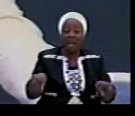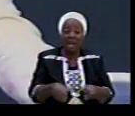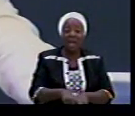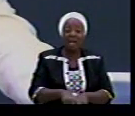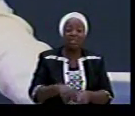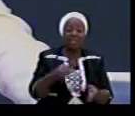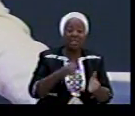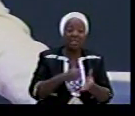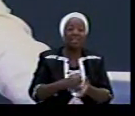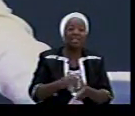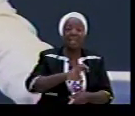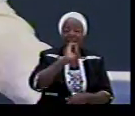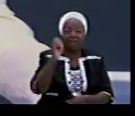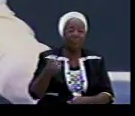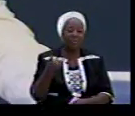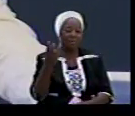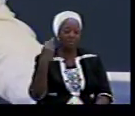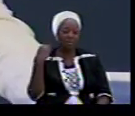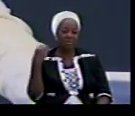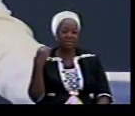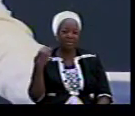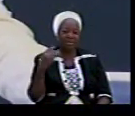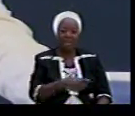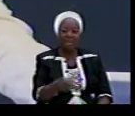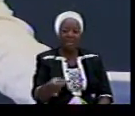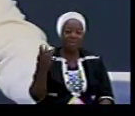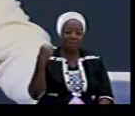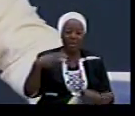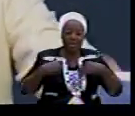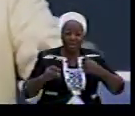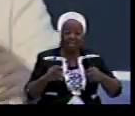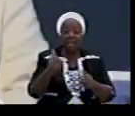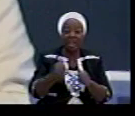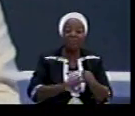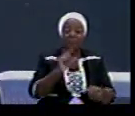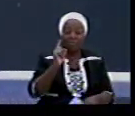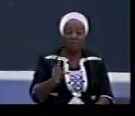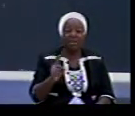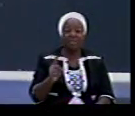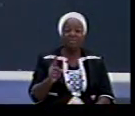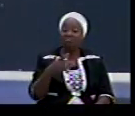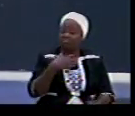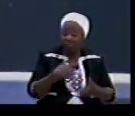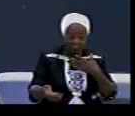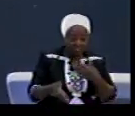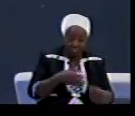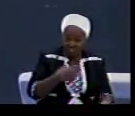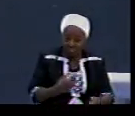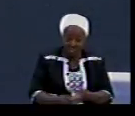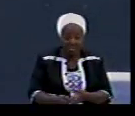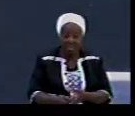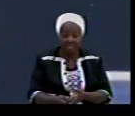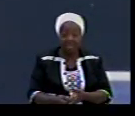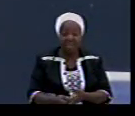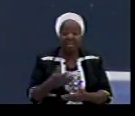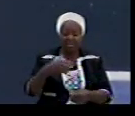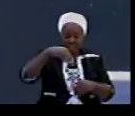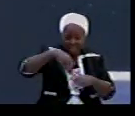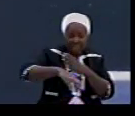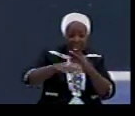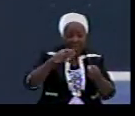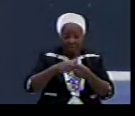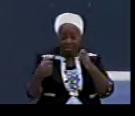was. They were healed, everyone. Whatever internal problem, external